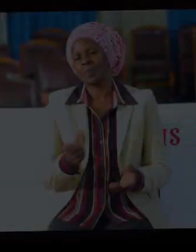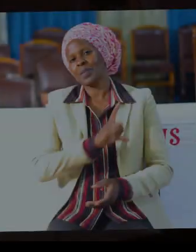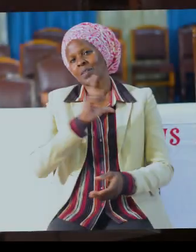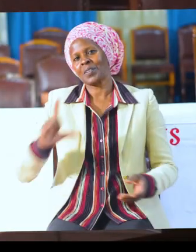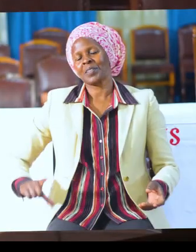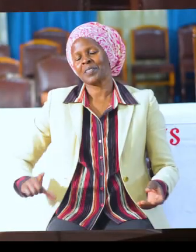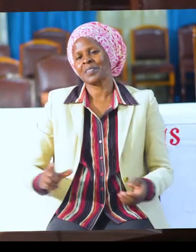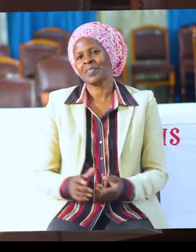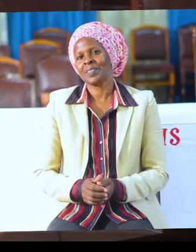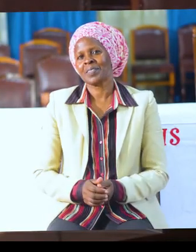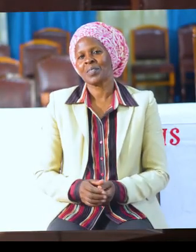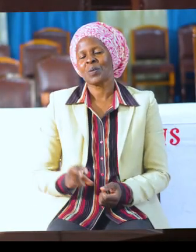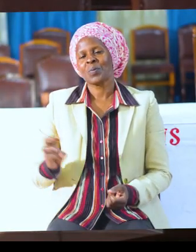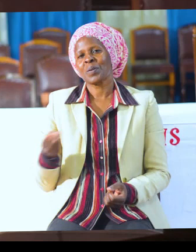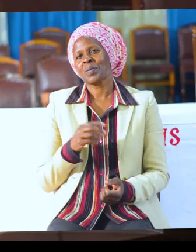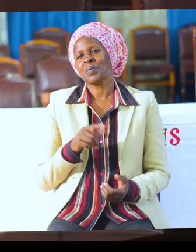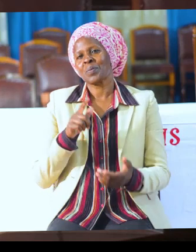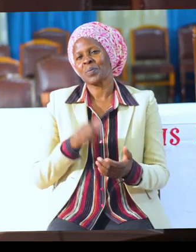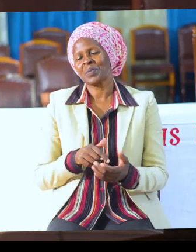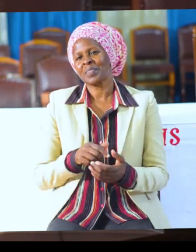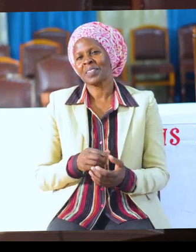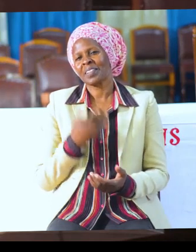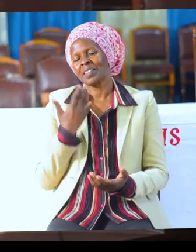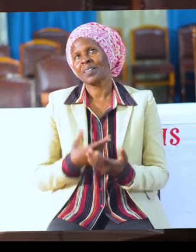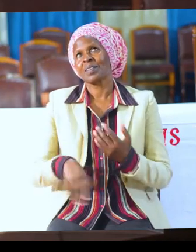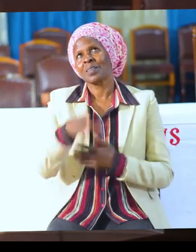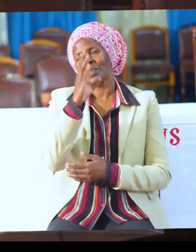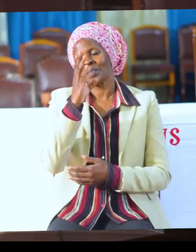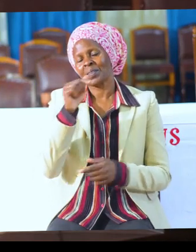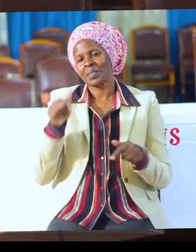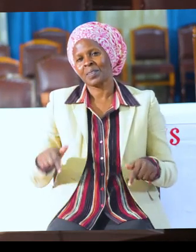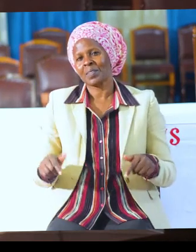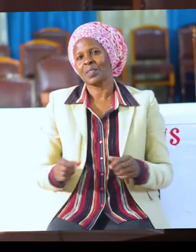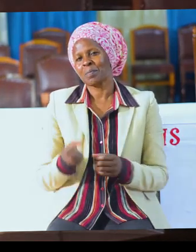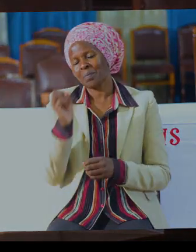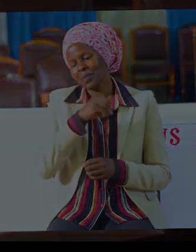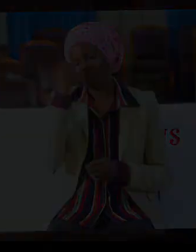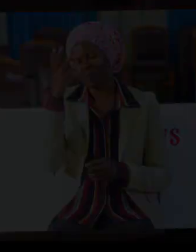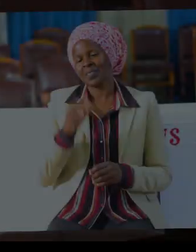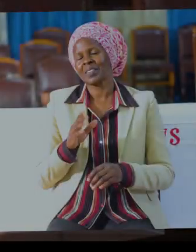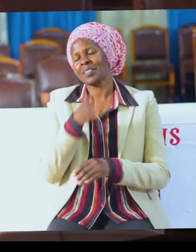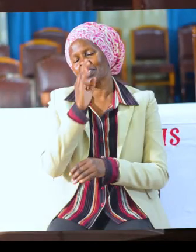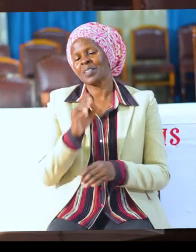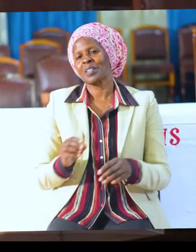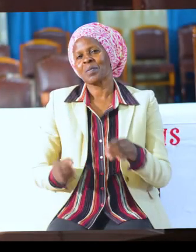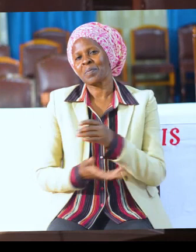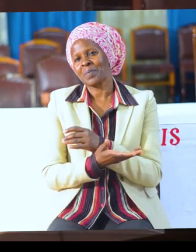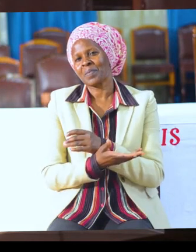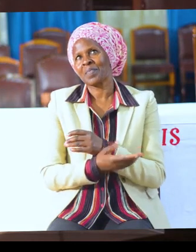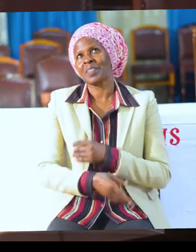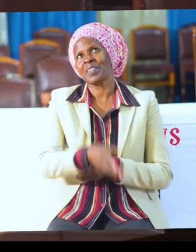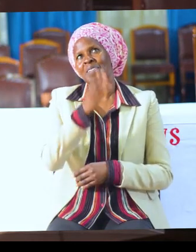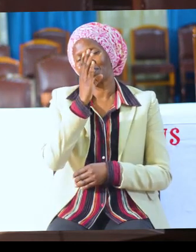Praise the Lord. We want again to thank the Lord this beautiful Sunday morning that